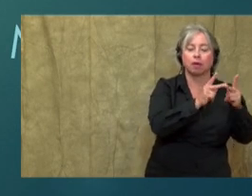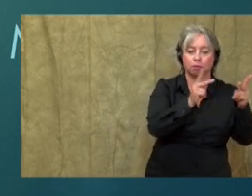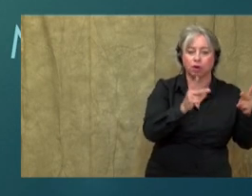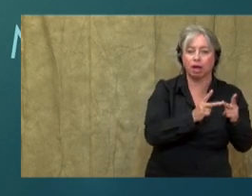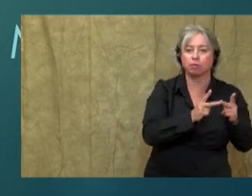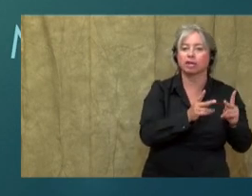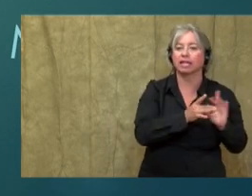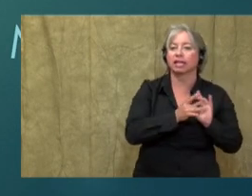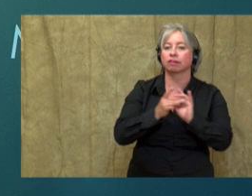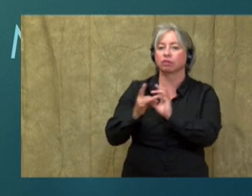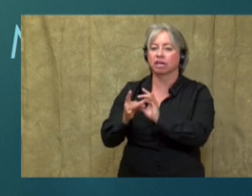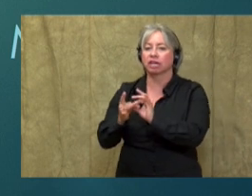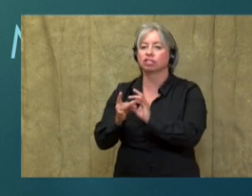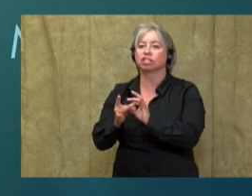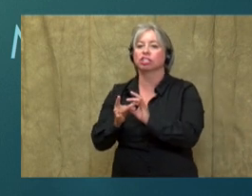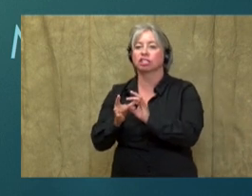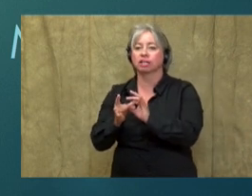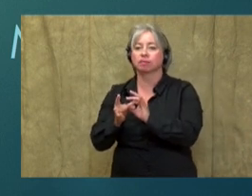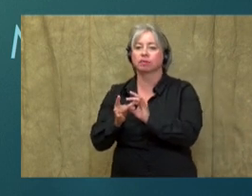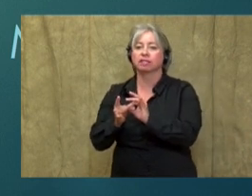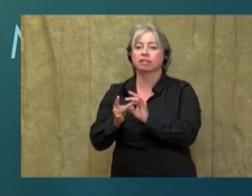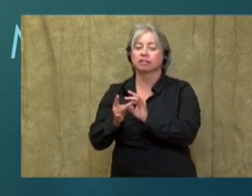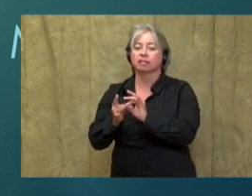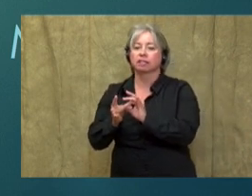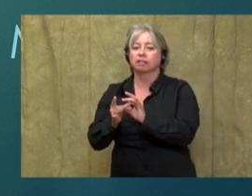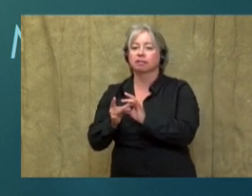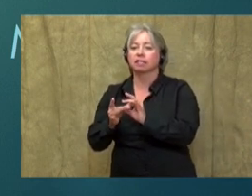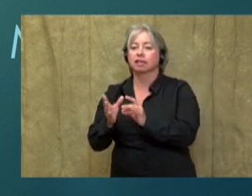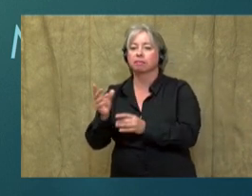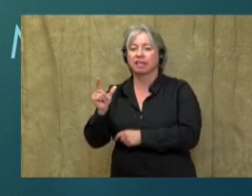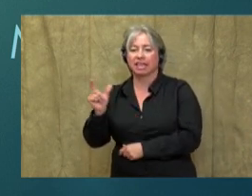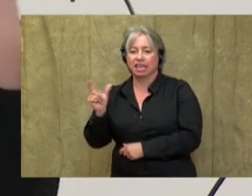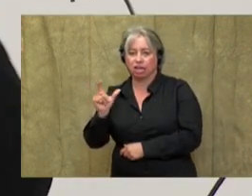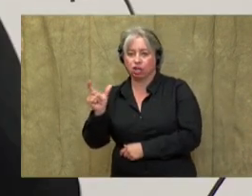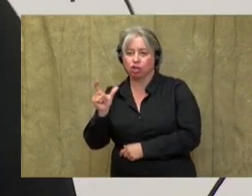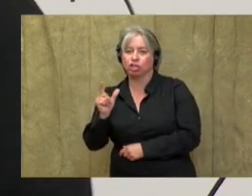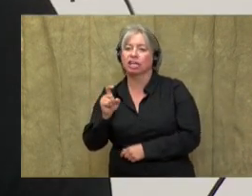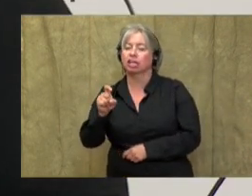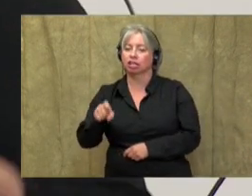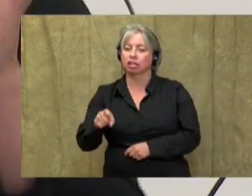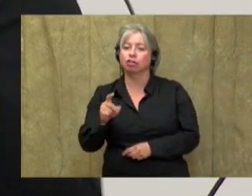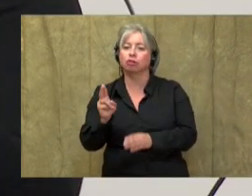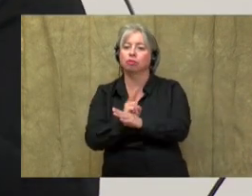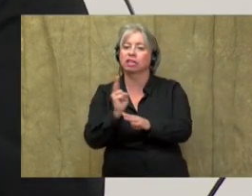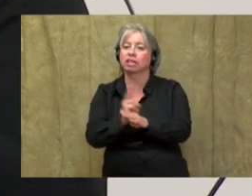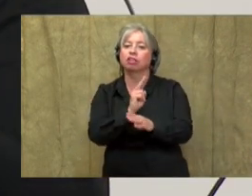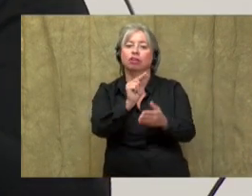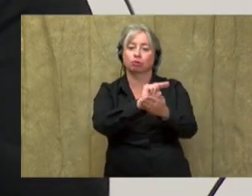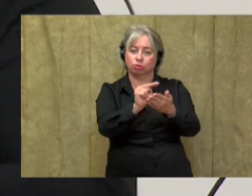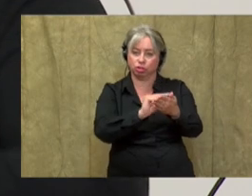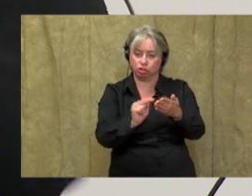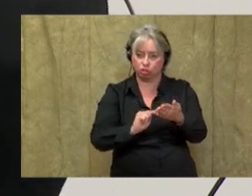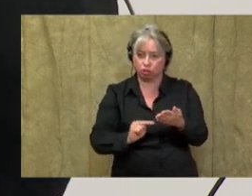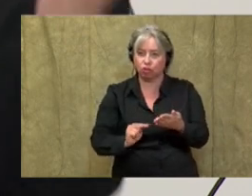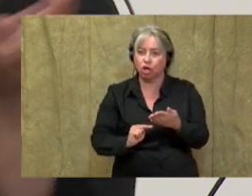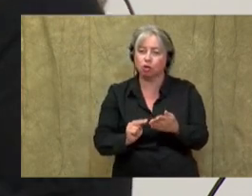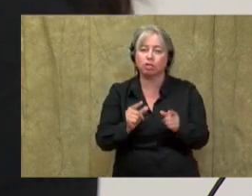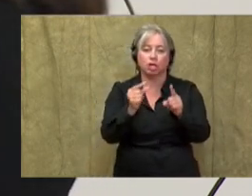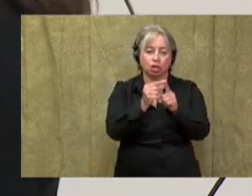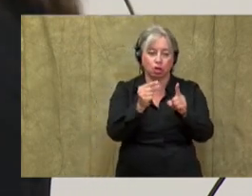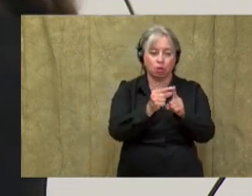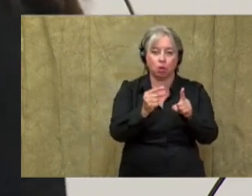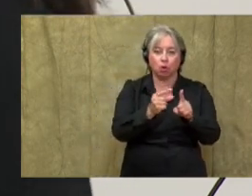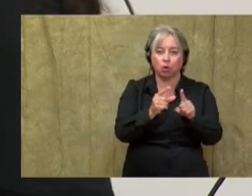paper if I were you. There's some great notes that you're gonna take and a concept map that I'm gonna help you put your terms into the